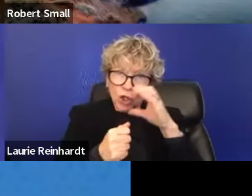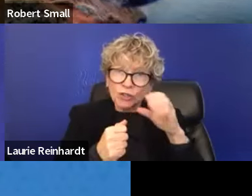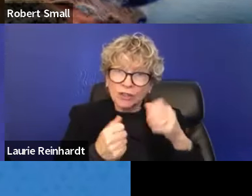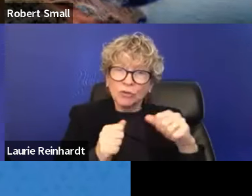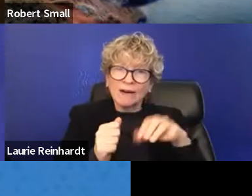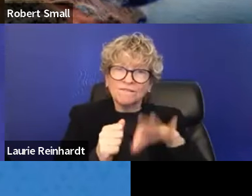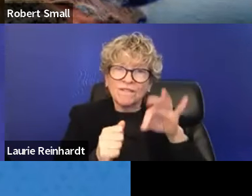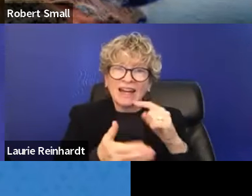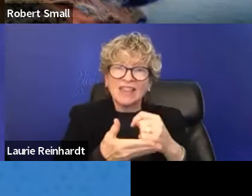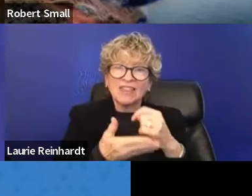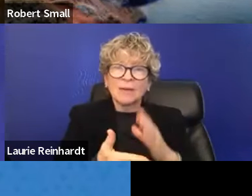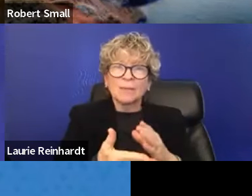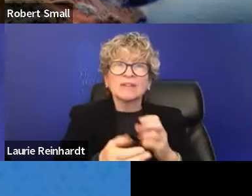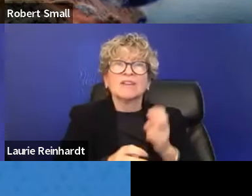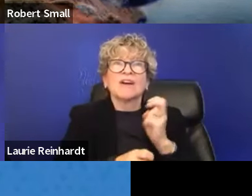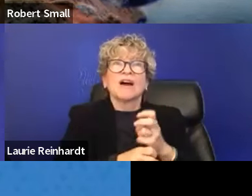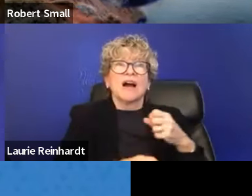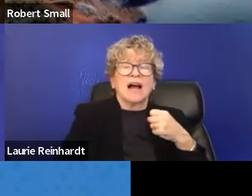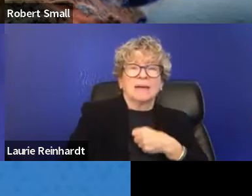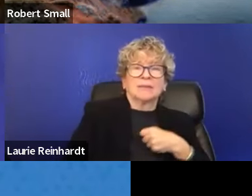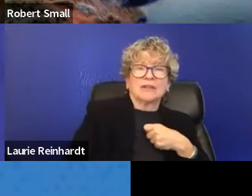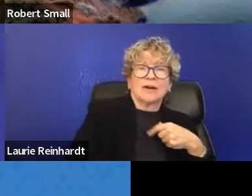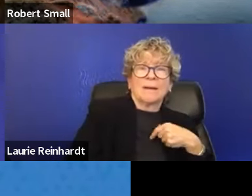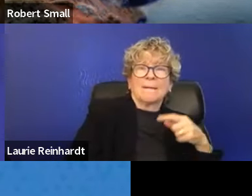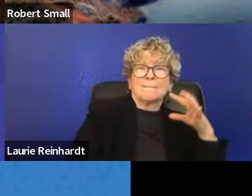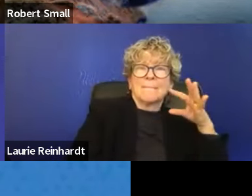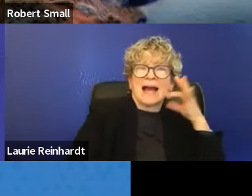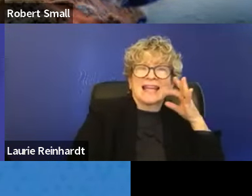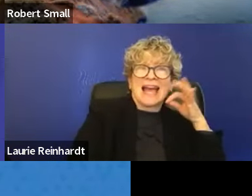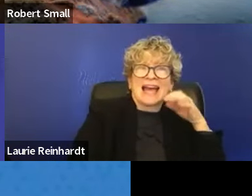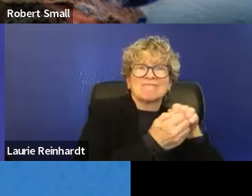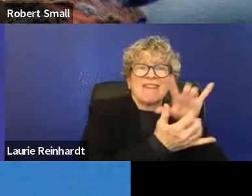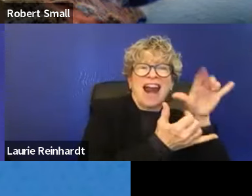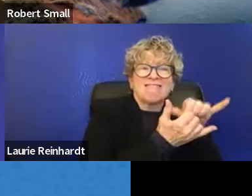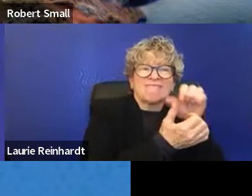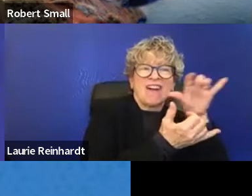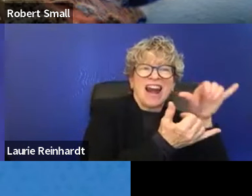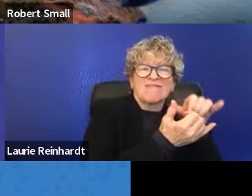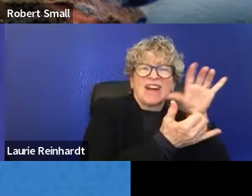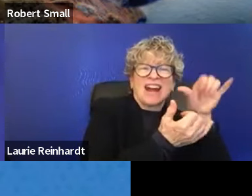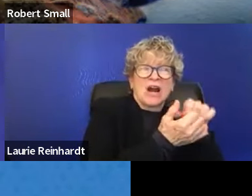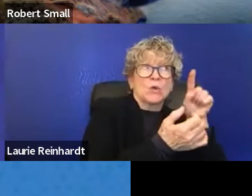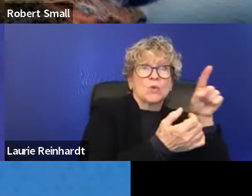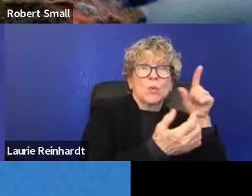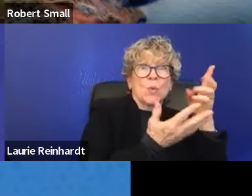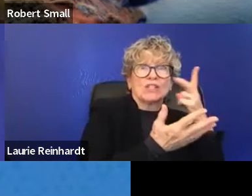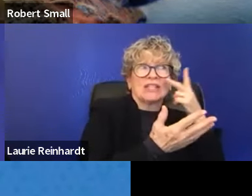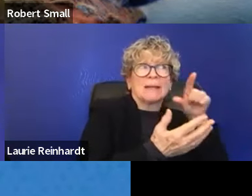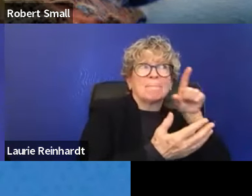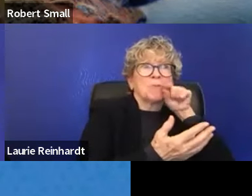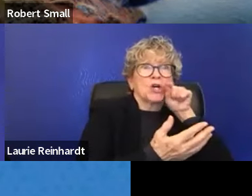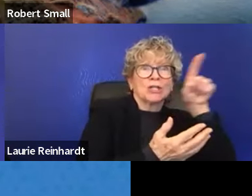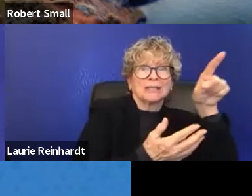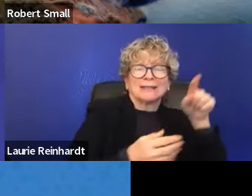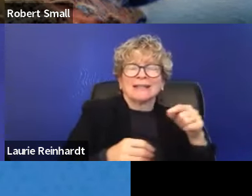hard. Sorry, my cat is yelling at birds. But in general, finding a therapist is hard. As you need